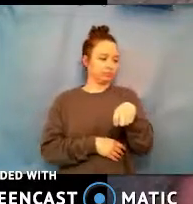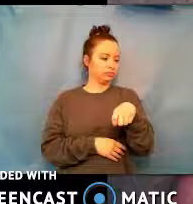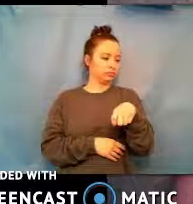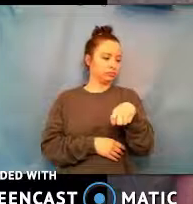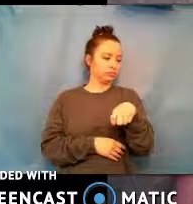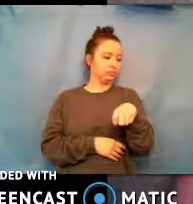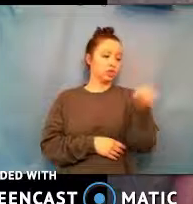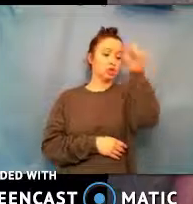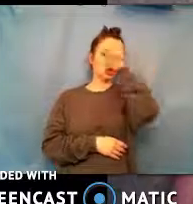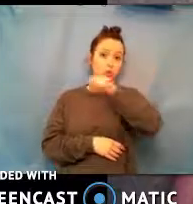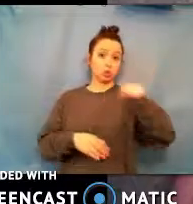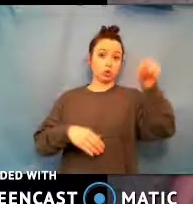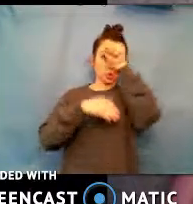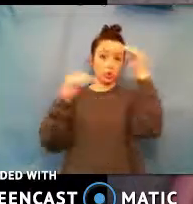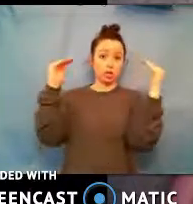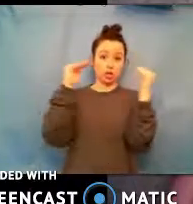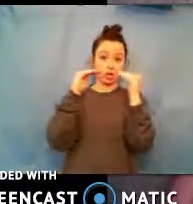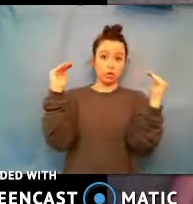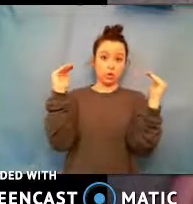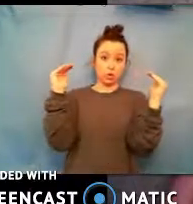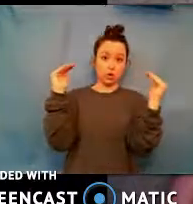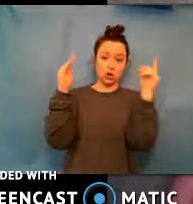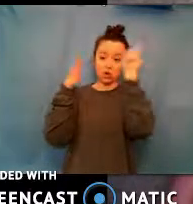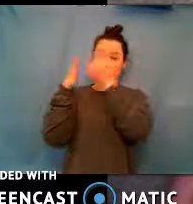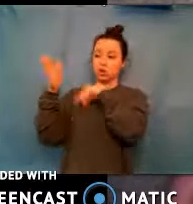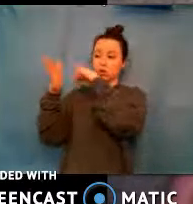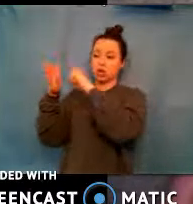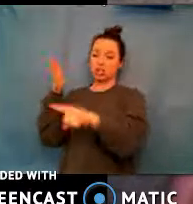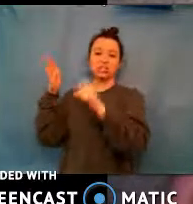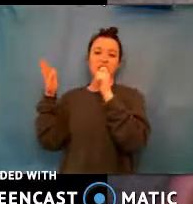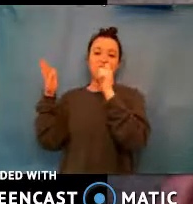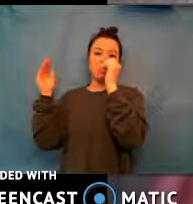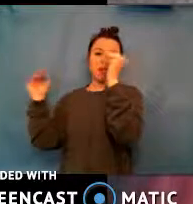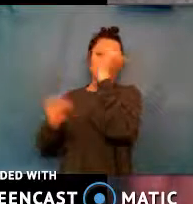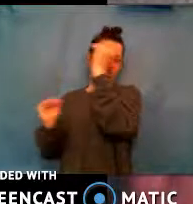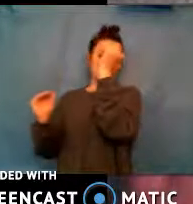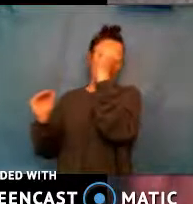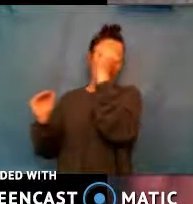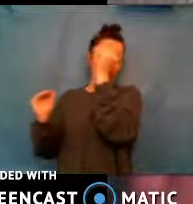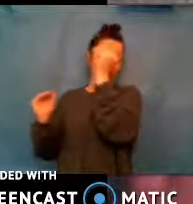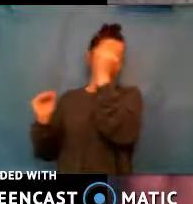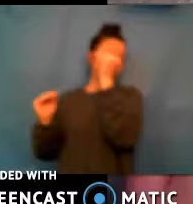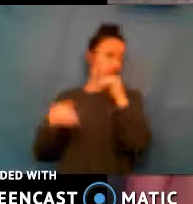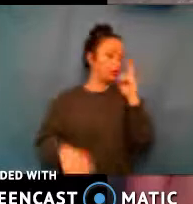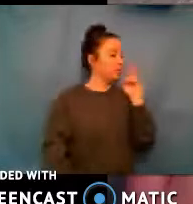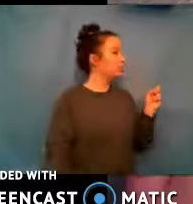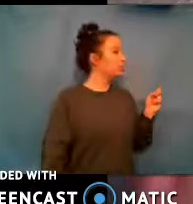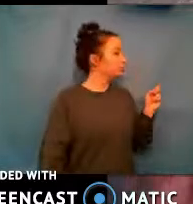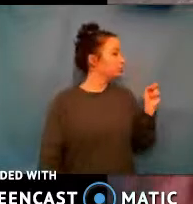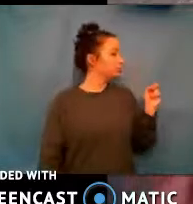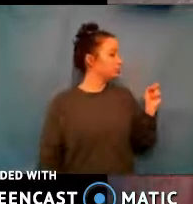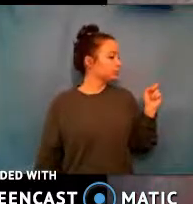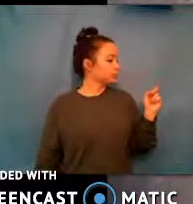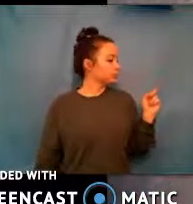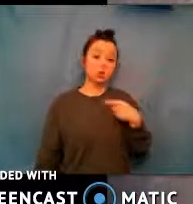going to circle the equal shares and cross out the unequal. Let's look at this first shape.